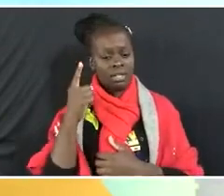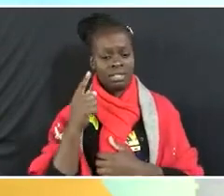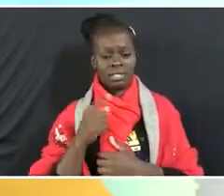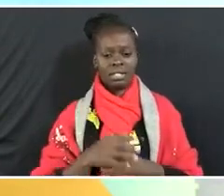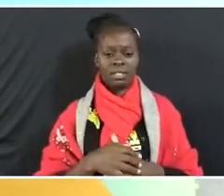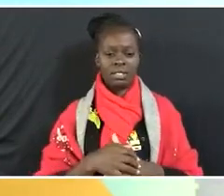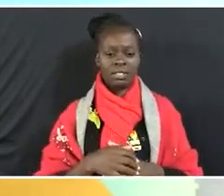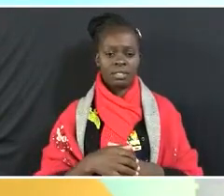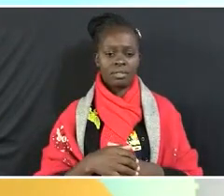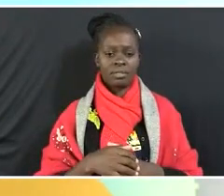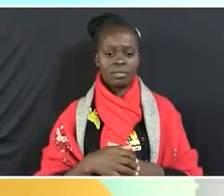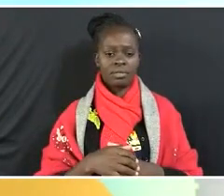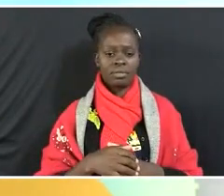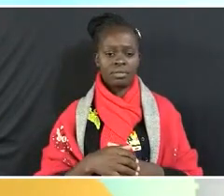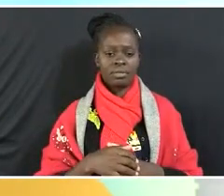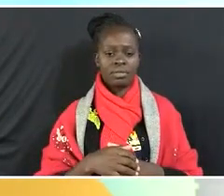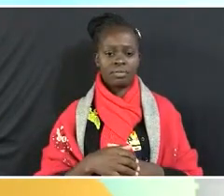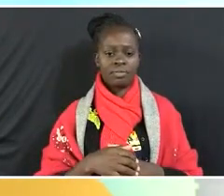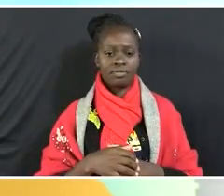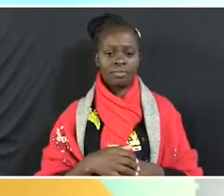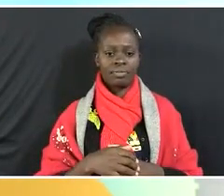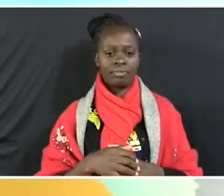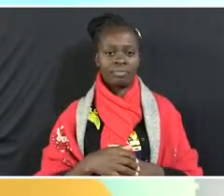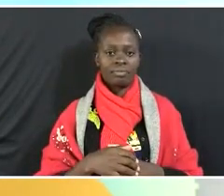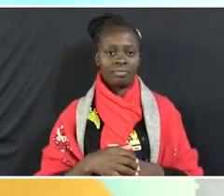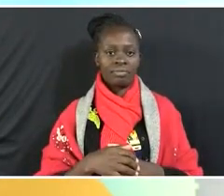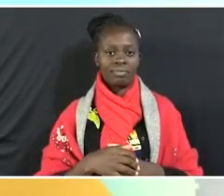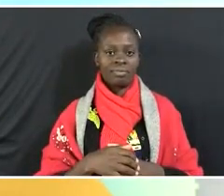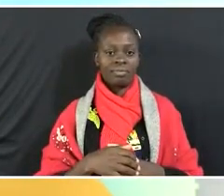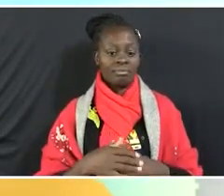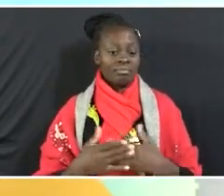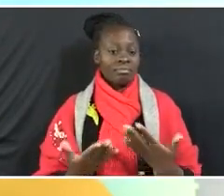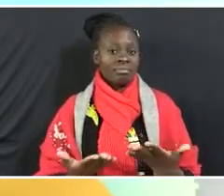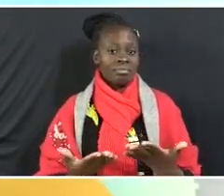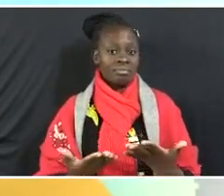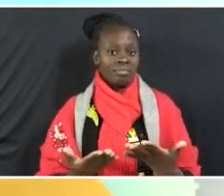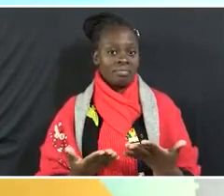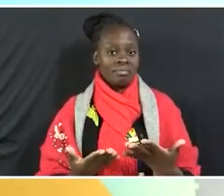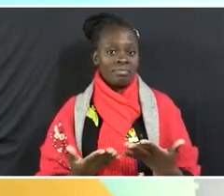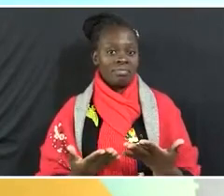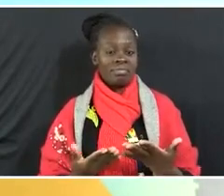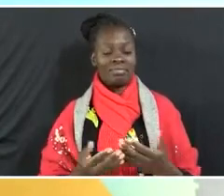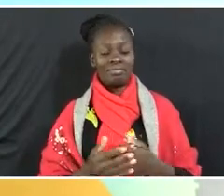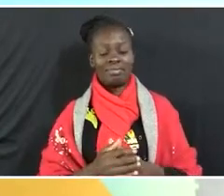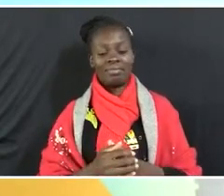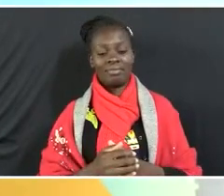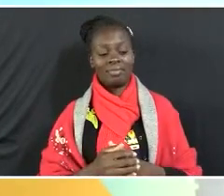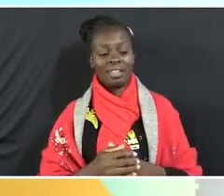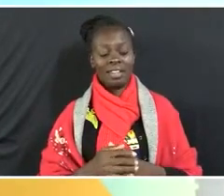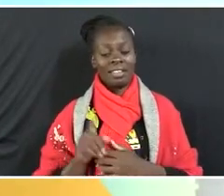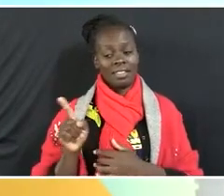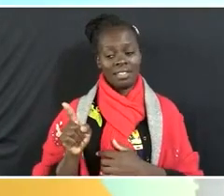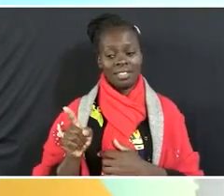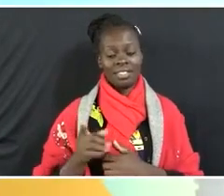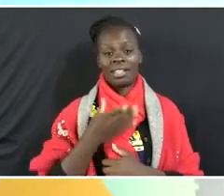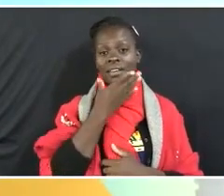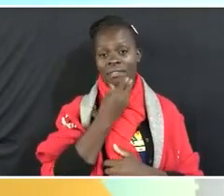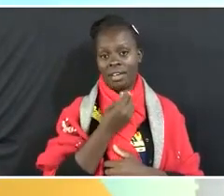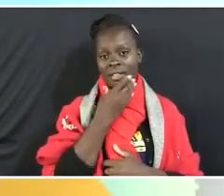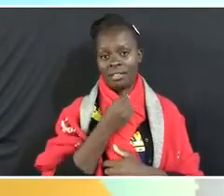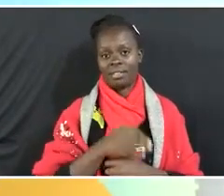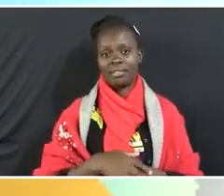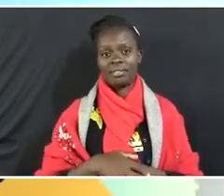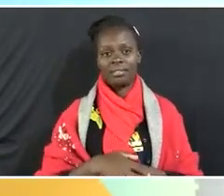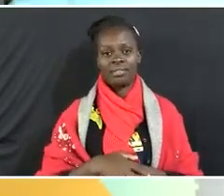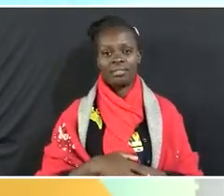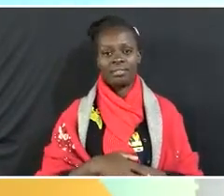I don't know how to turn 60, so I'll stop the poem at that point. But that's my dad.